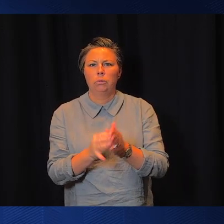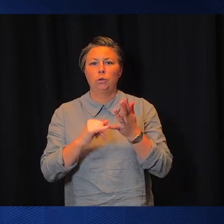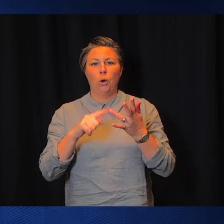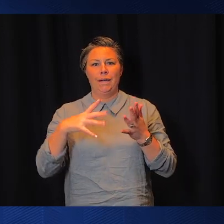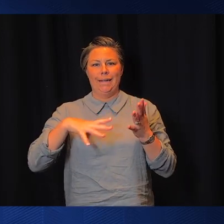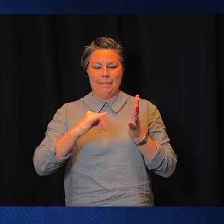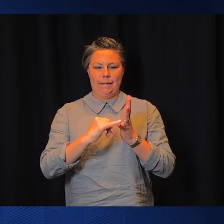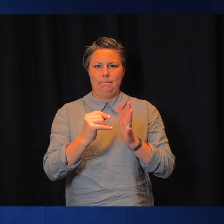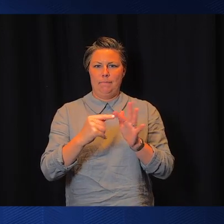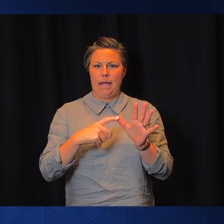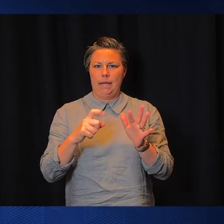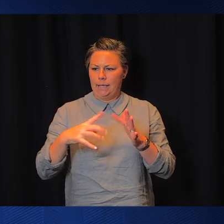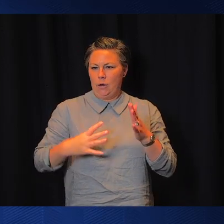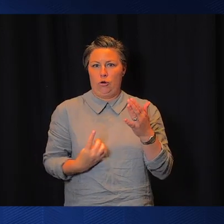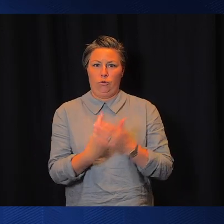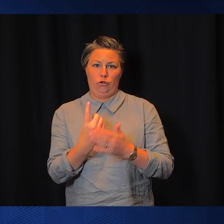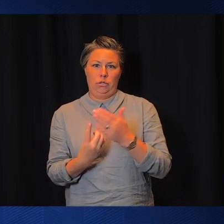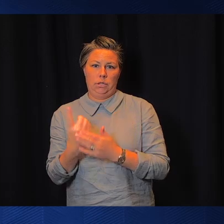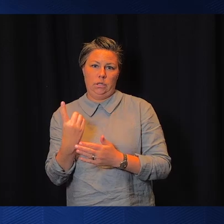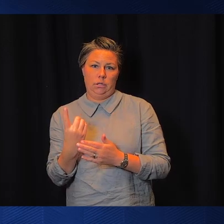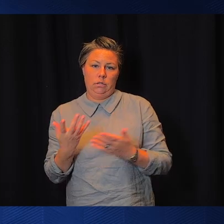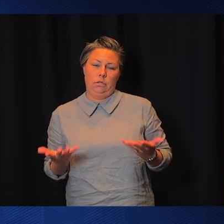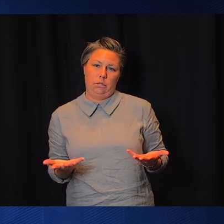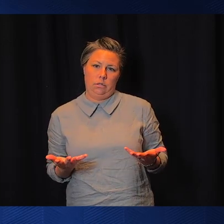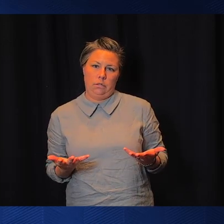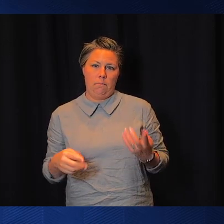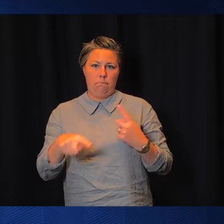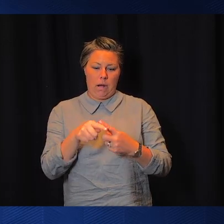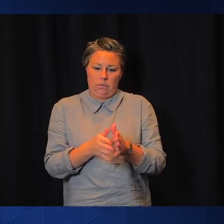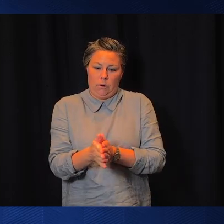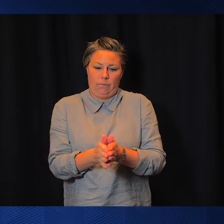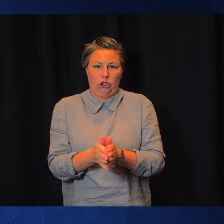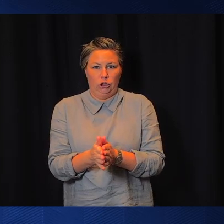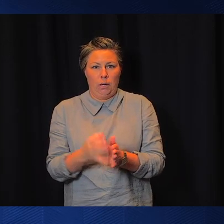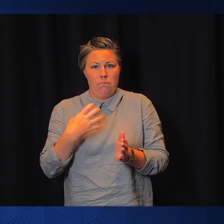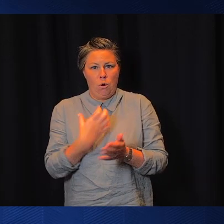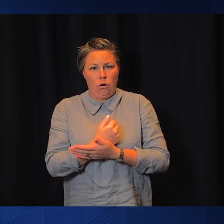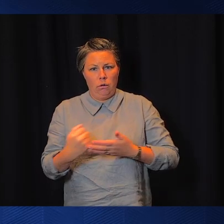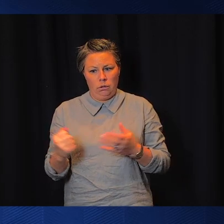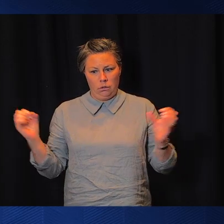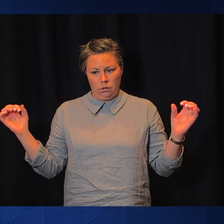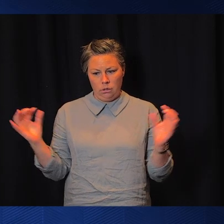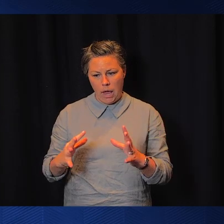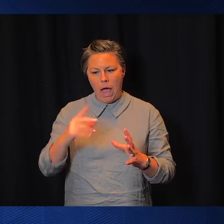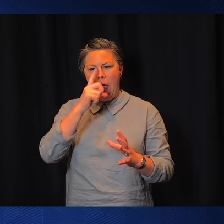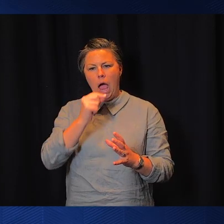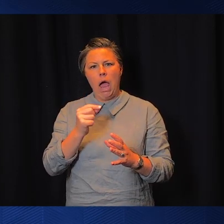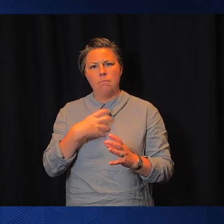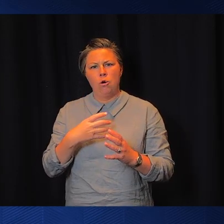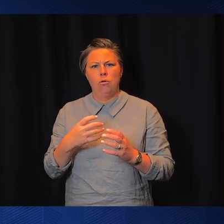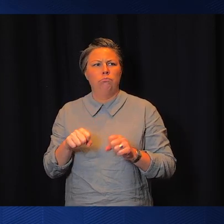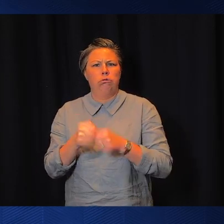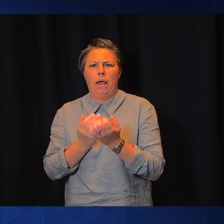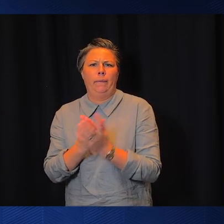but creating momentum among ourselves is another. That, I think, will allow us to talk about these difficult things in a